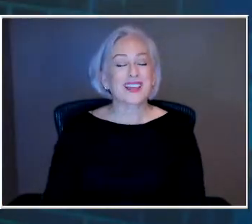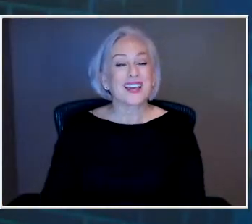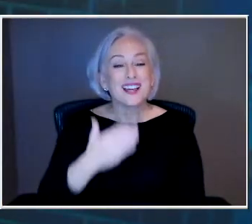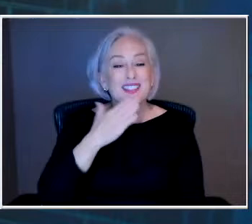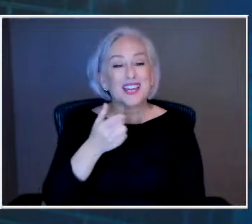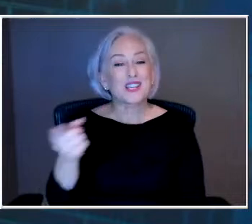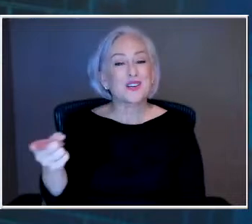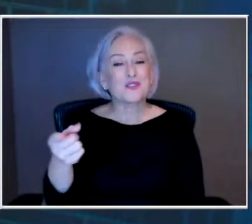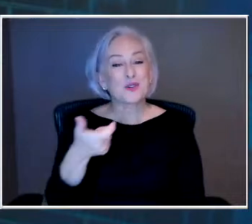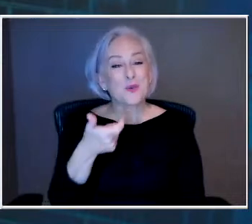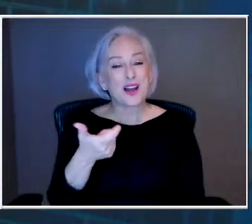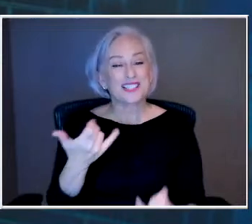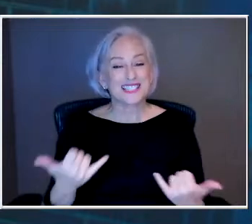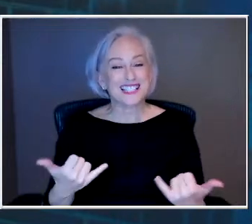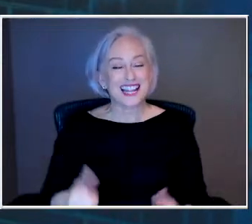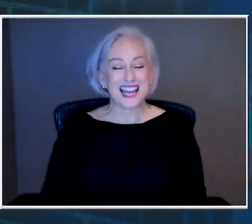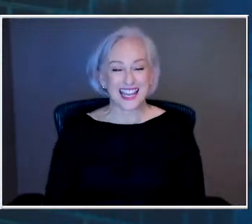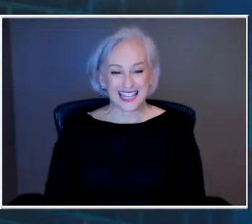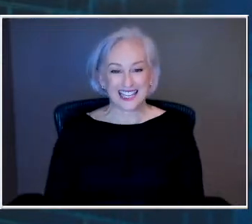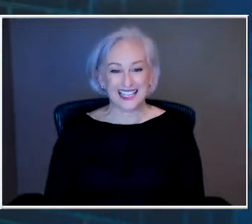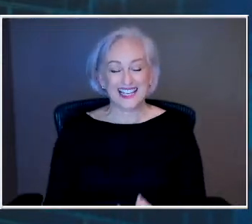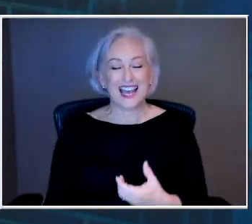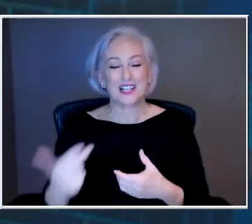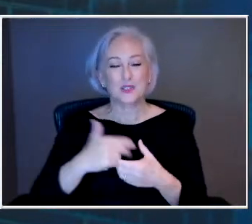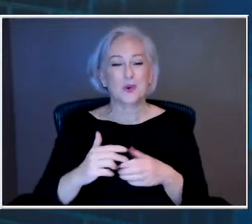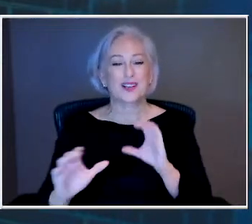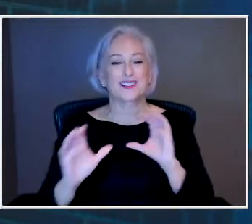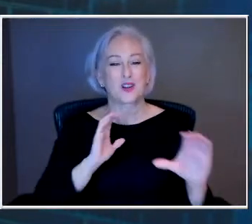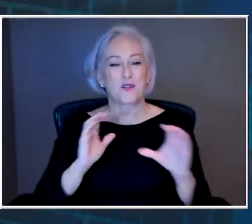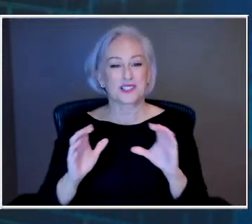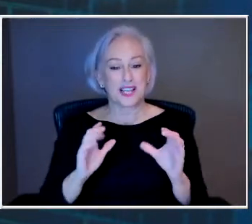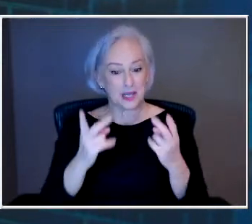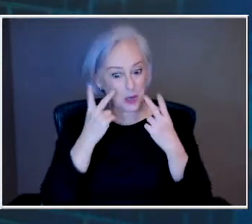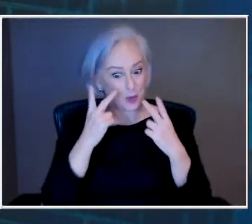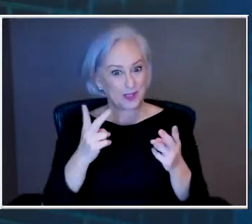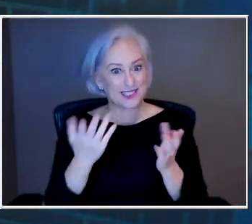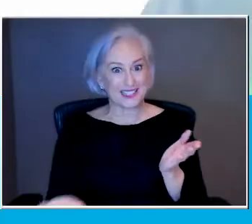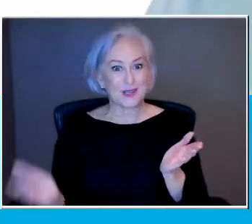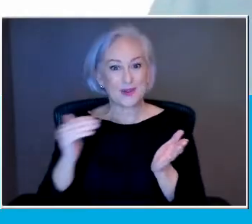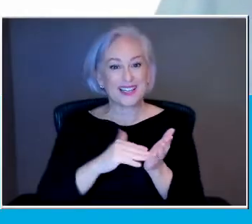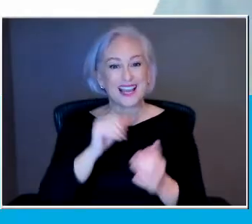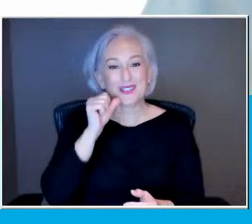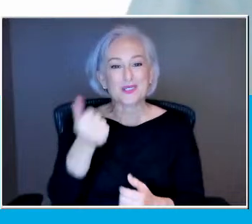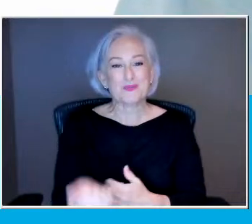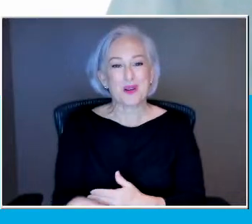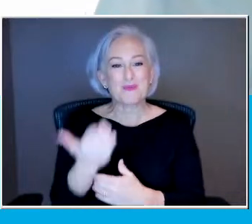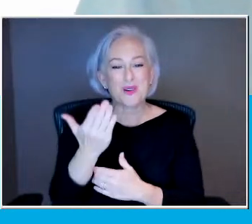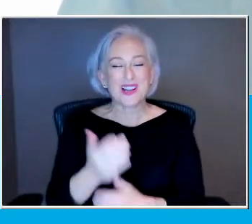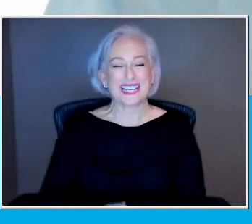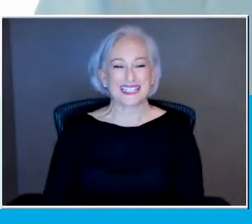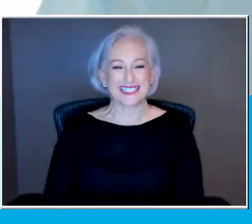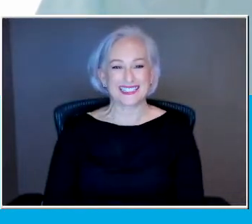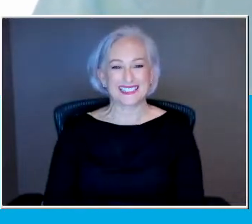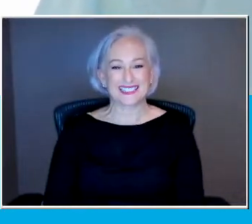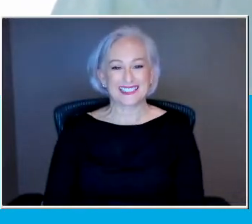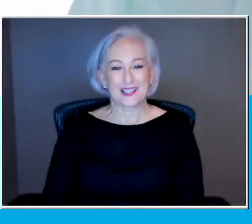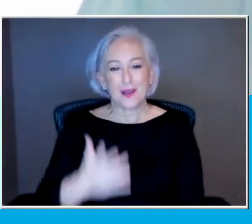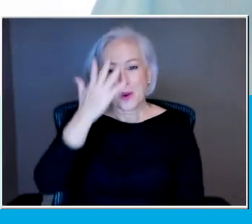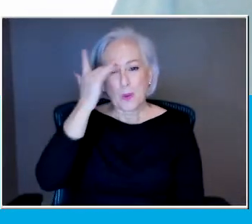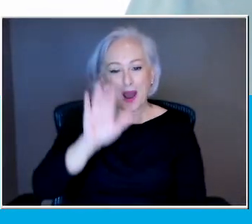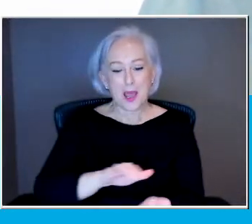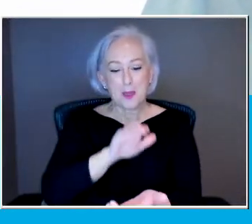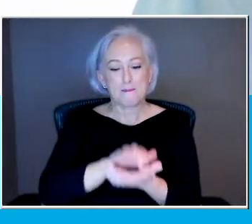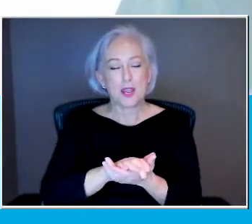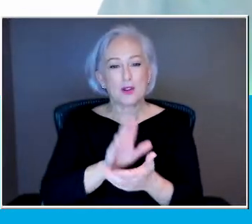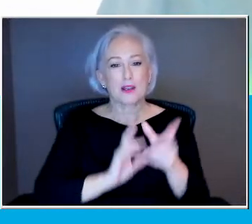here today and joining the conversation. We will see you right back here tomorrow morning. Why do married people live longer?